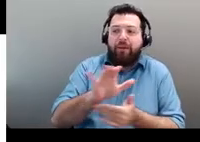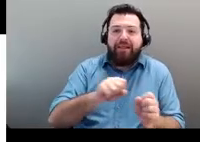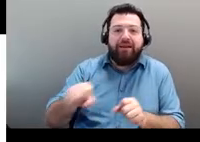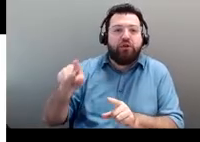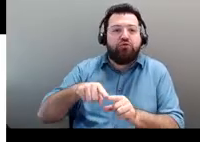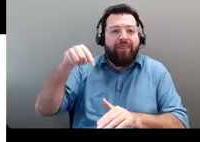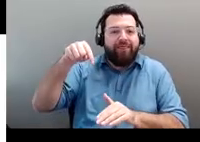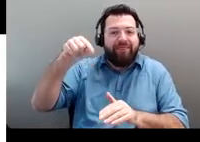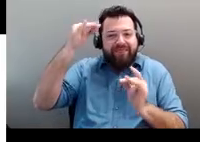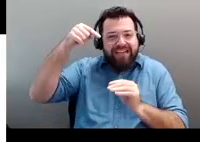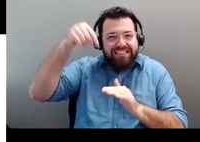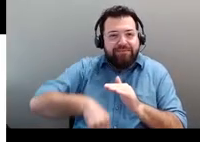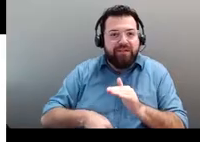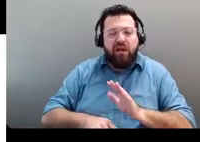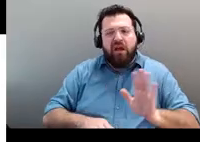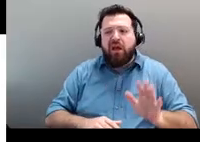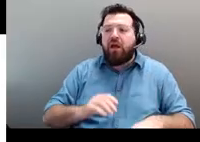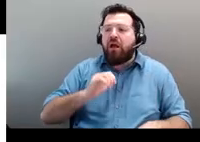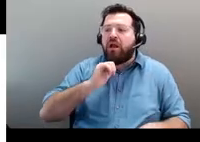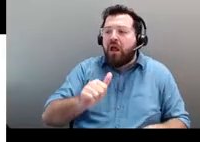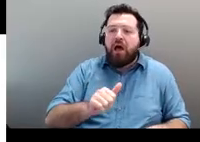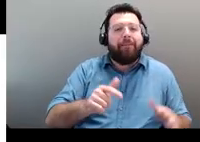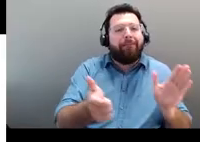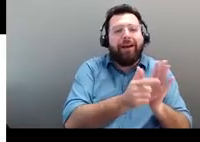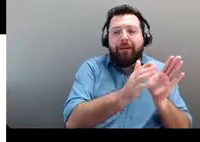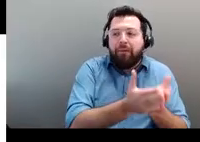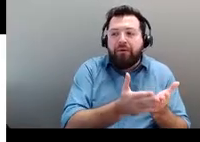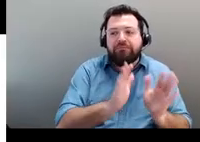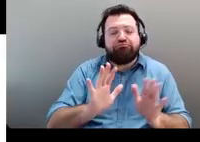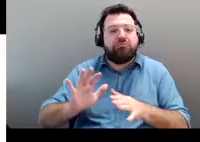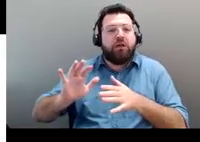them. So much information that truth feels impossible to find.